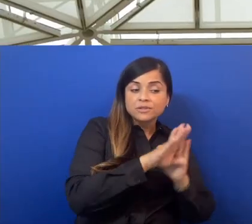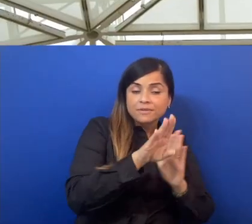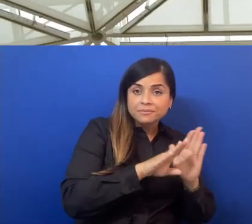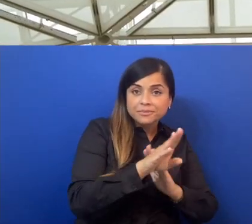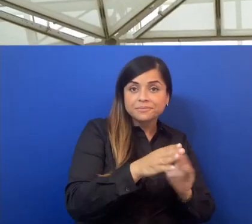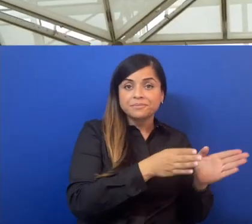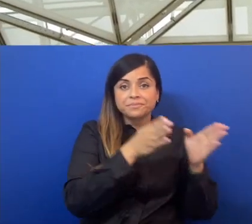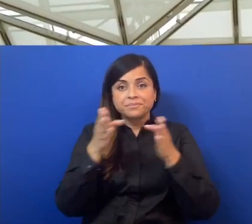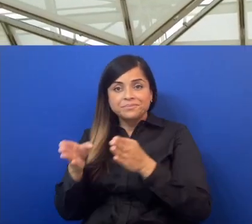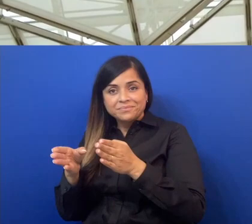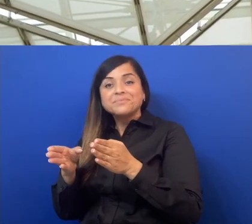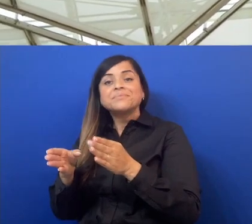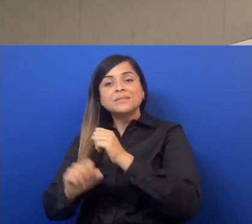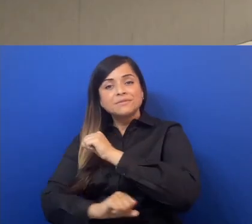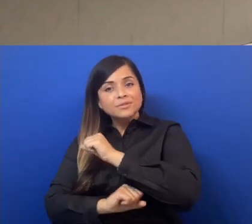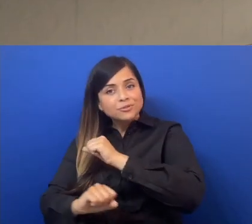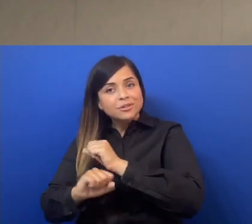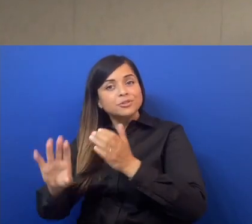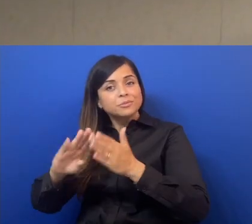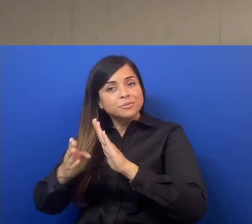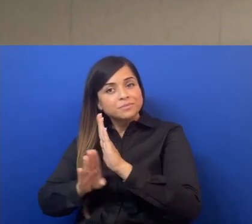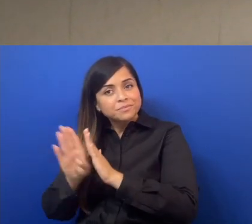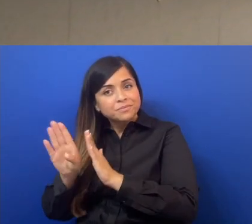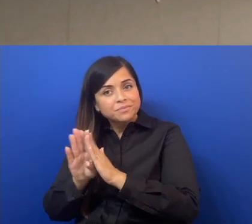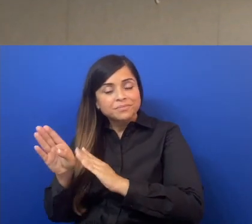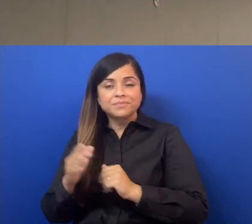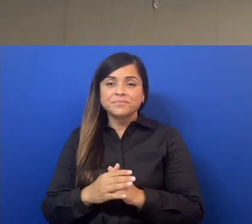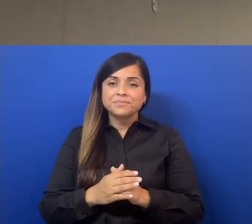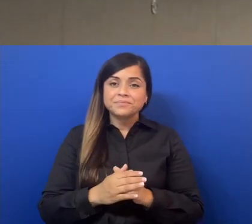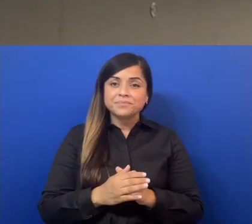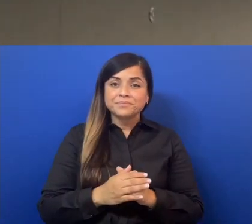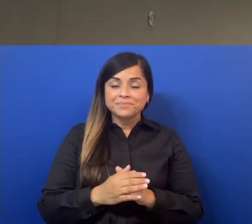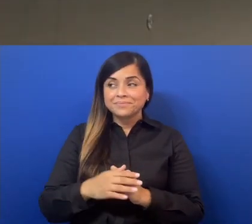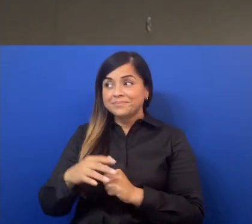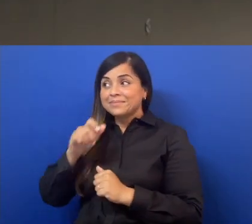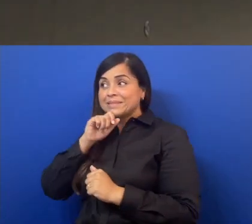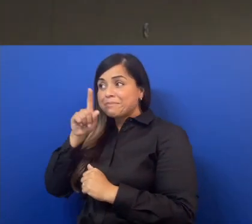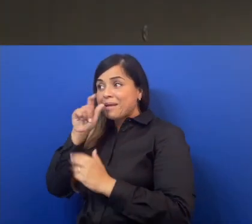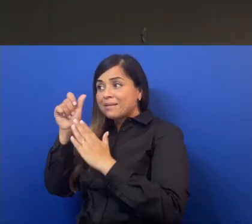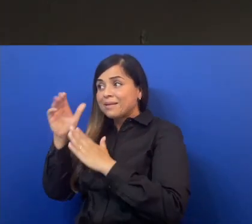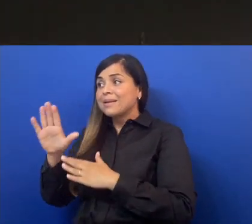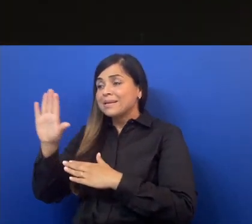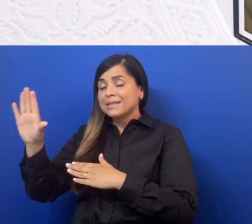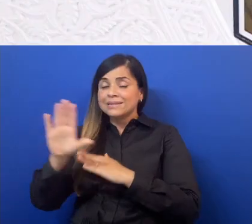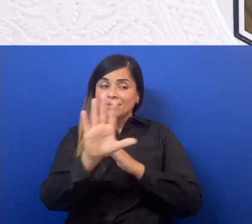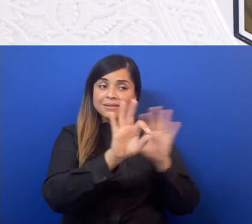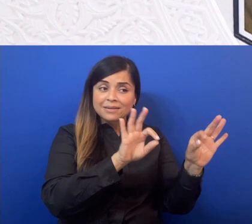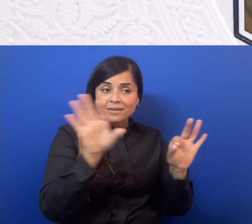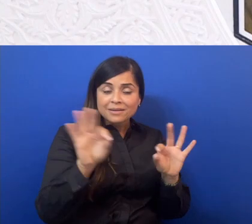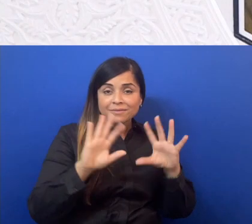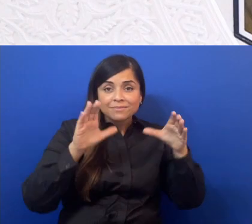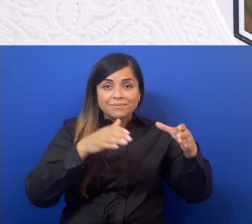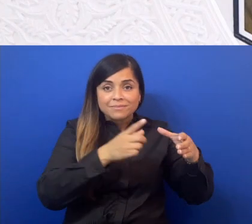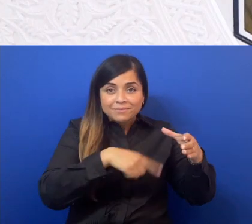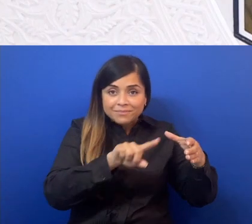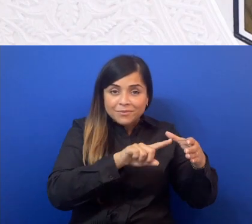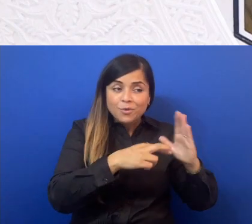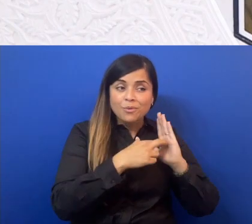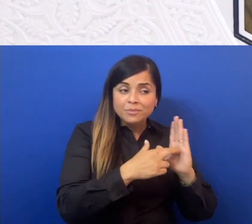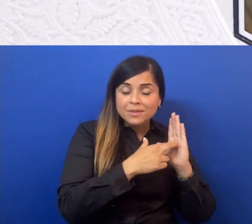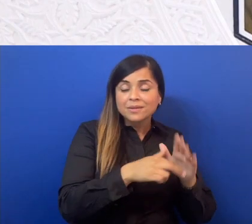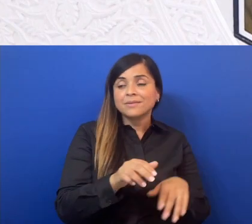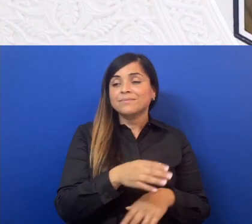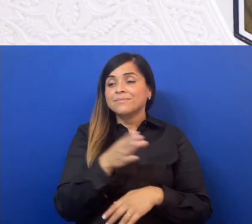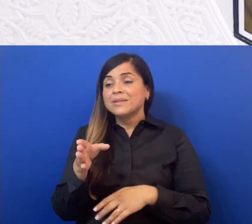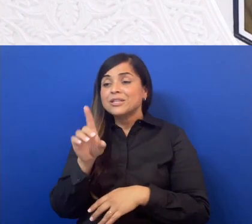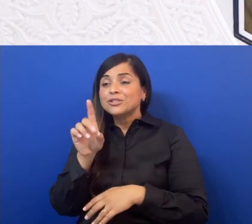Minister of Families, Children and Social Development Hussen, Minister of Infrastructure and Communities McKenna, representatives of the delegation of